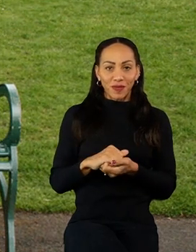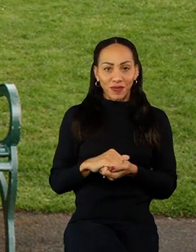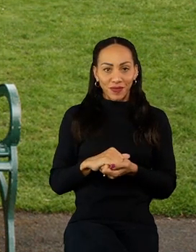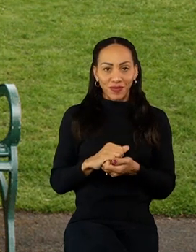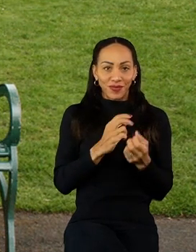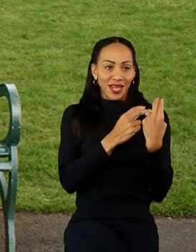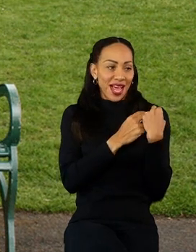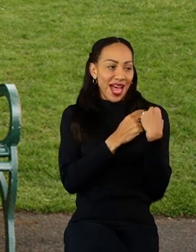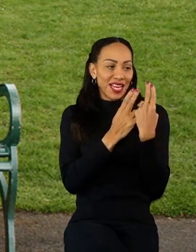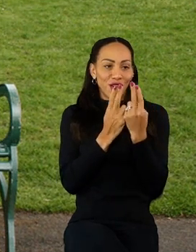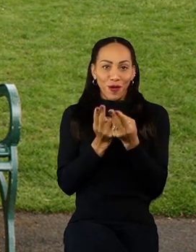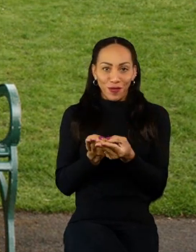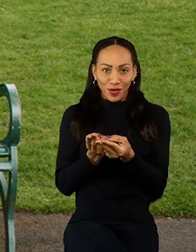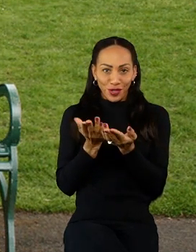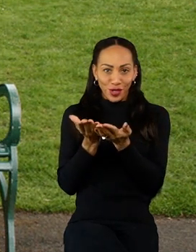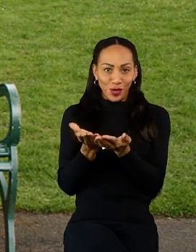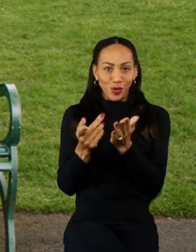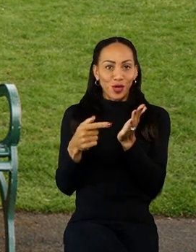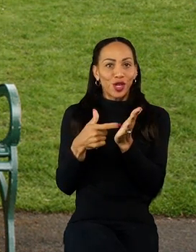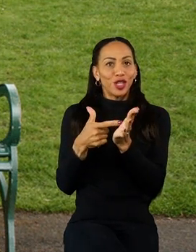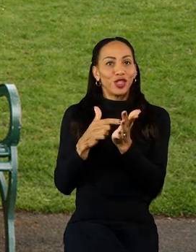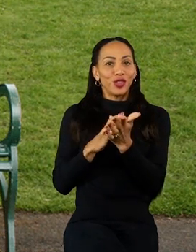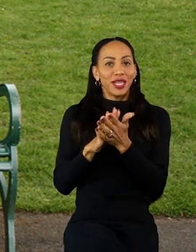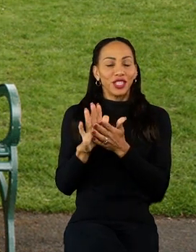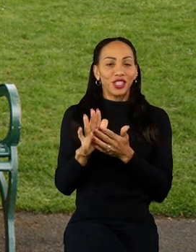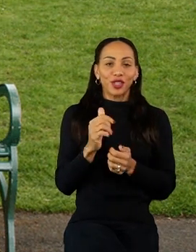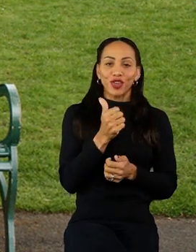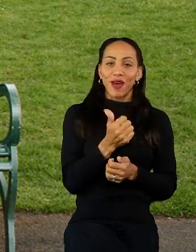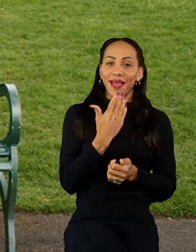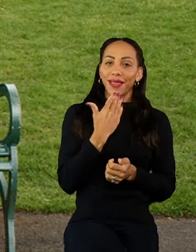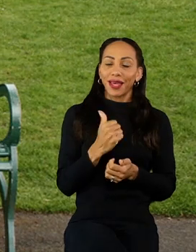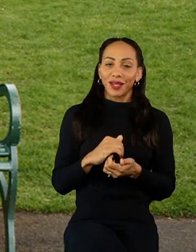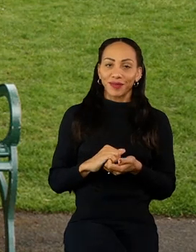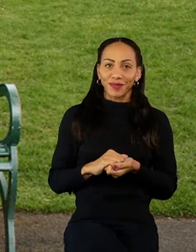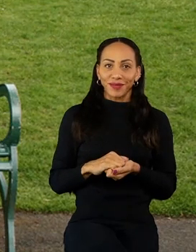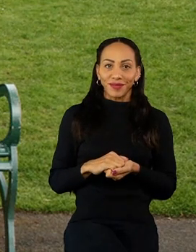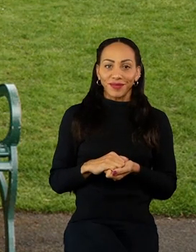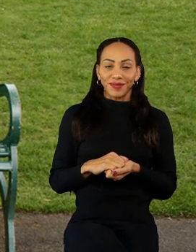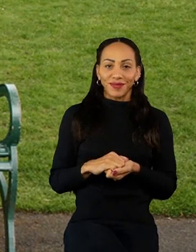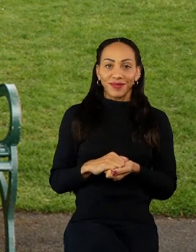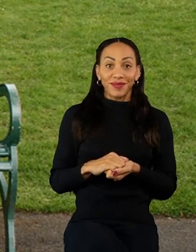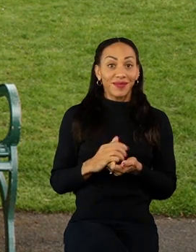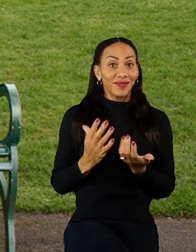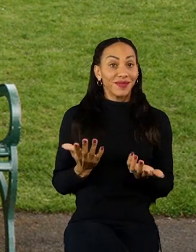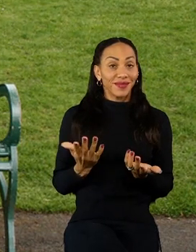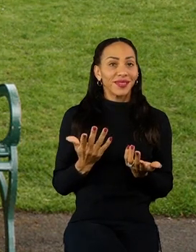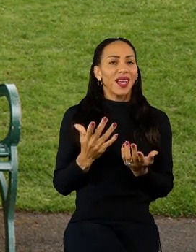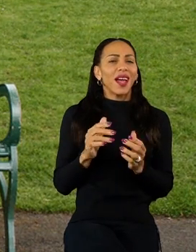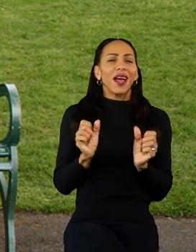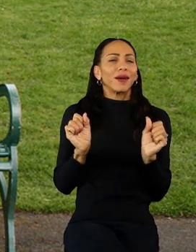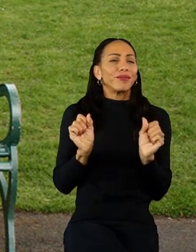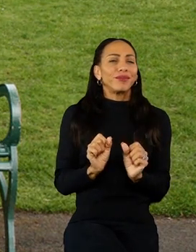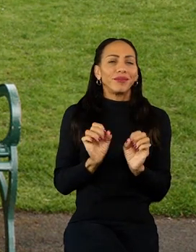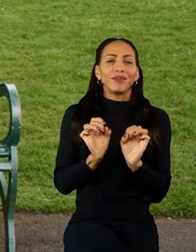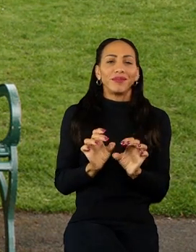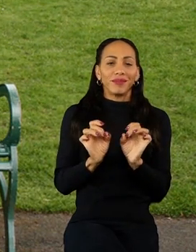and show everybody, you know, you can give me a minute. So let me hand over to you now, Trish. Great.